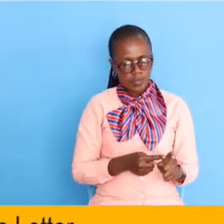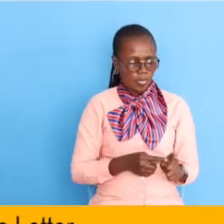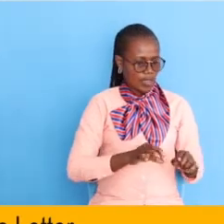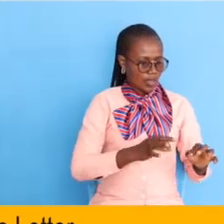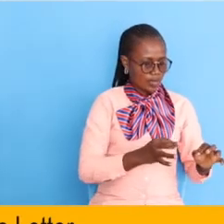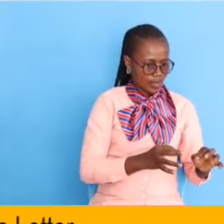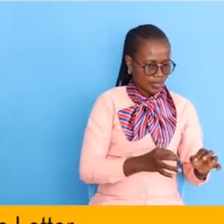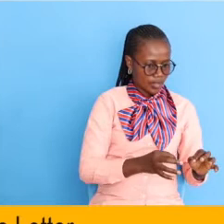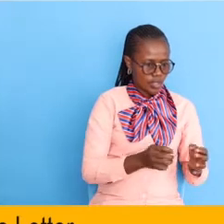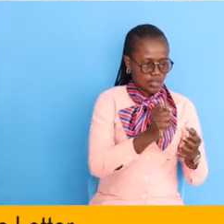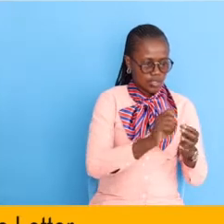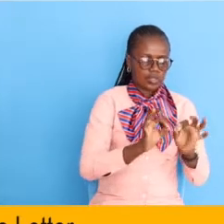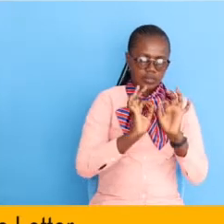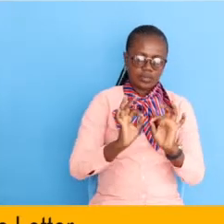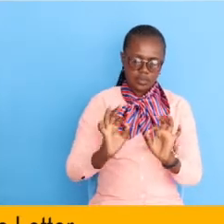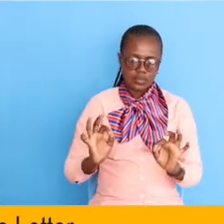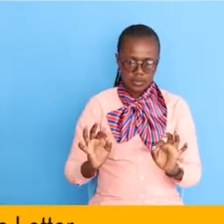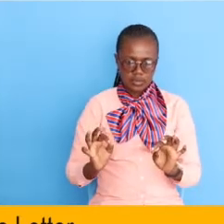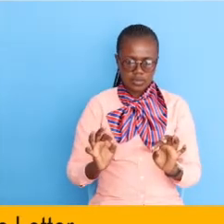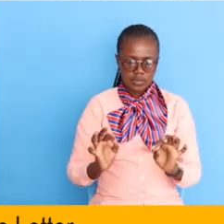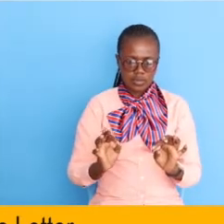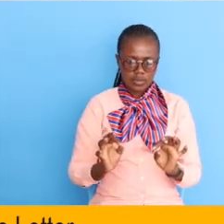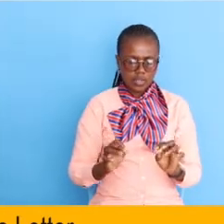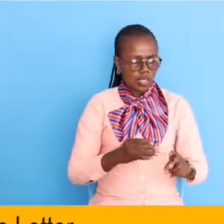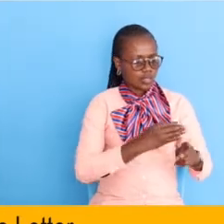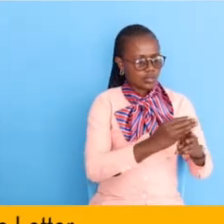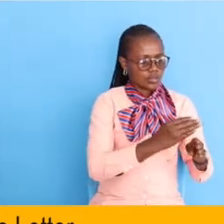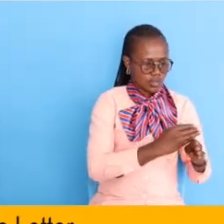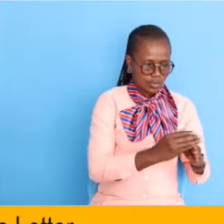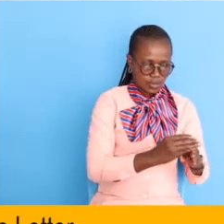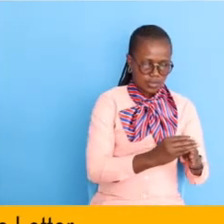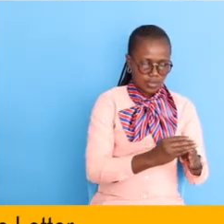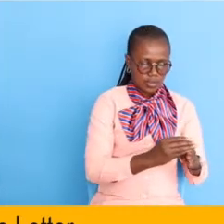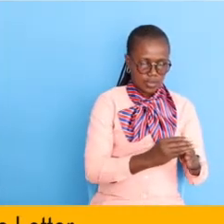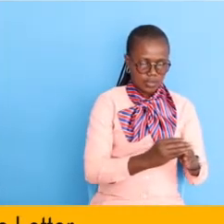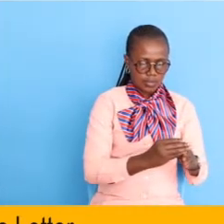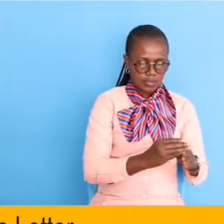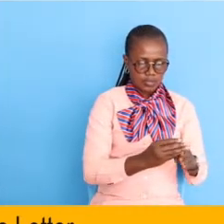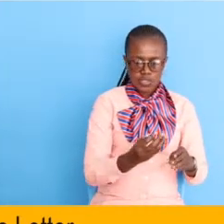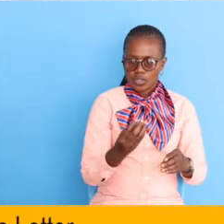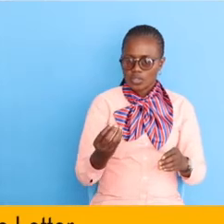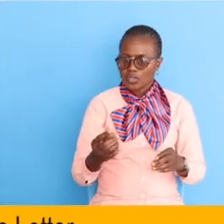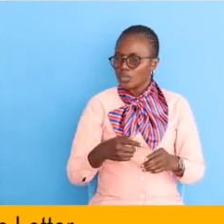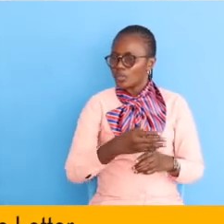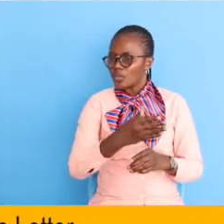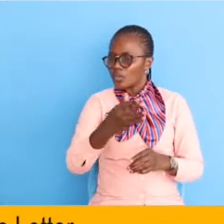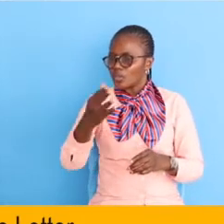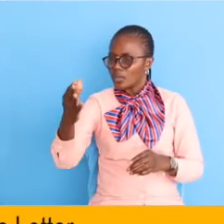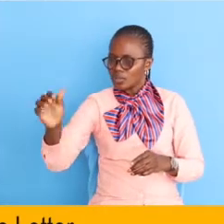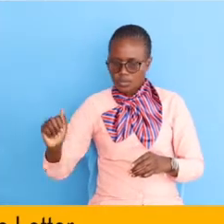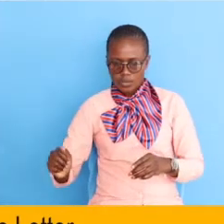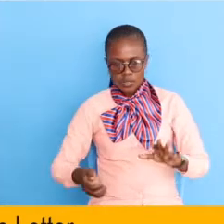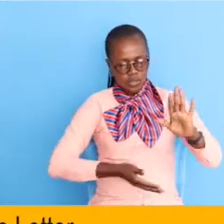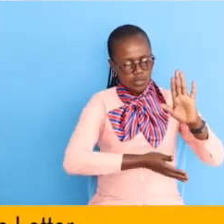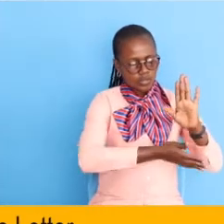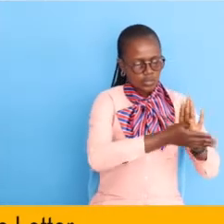best we can write this, we would use the same organization of the elements, starting